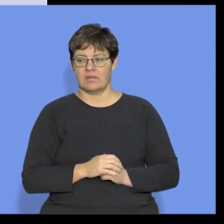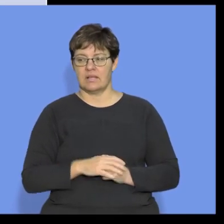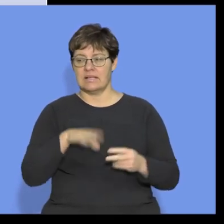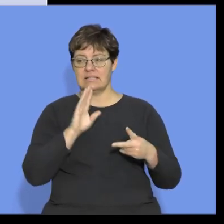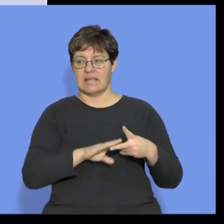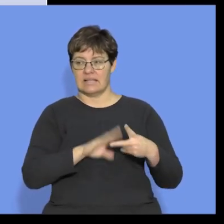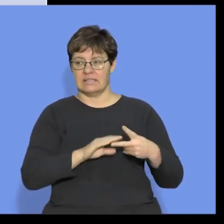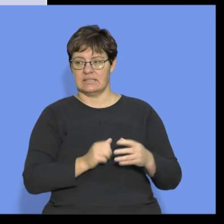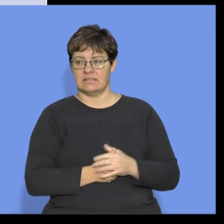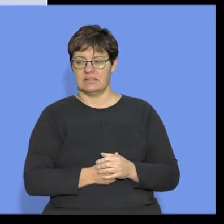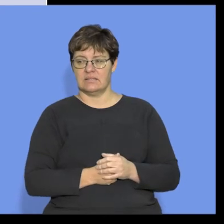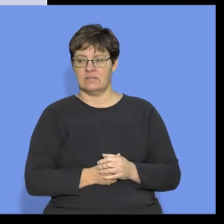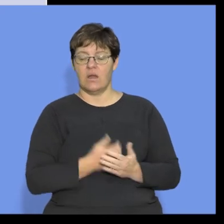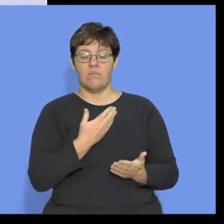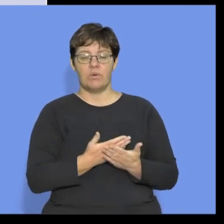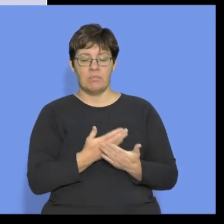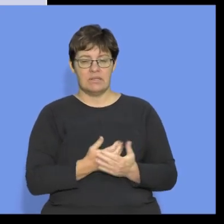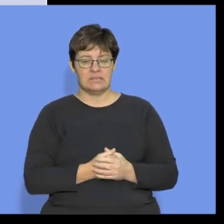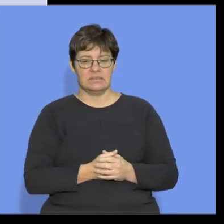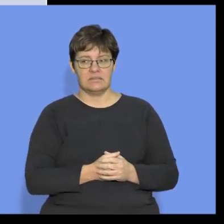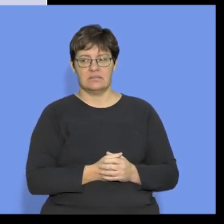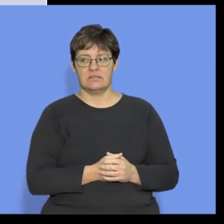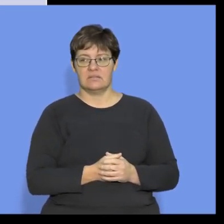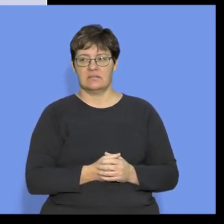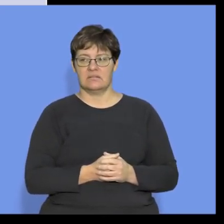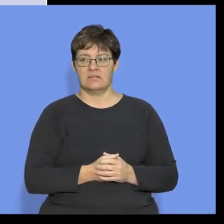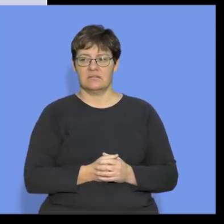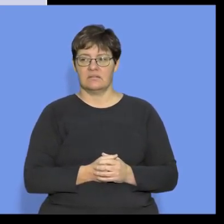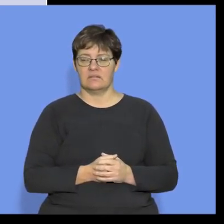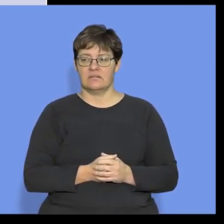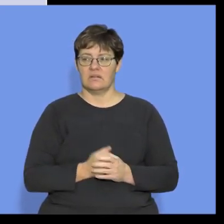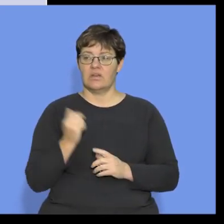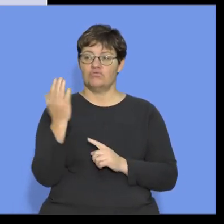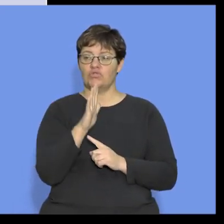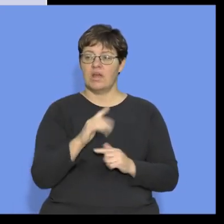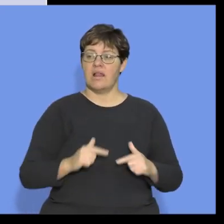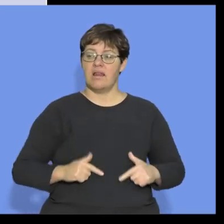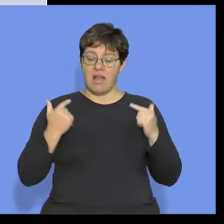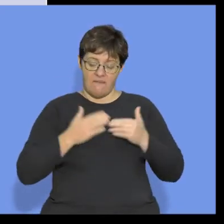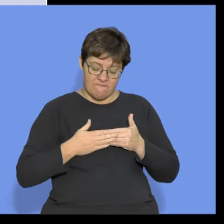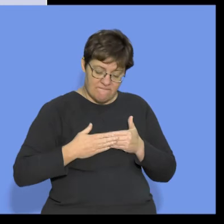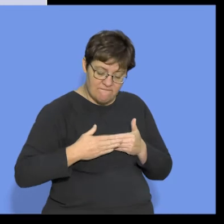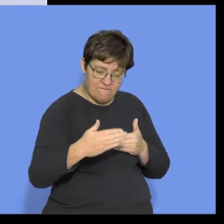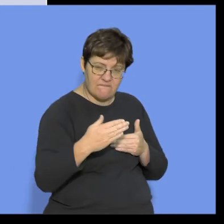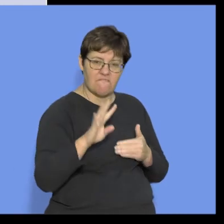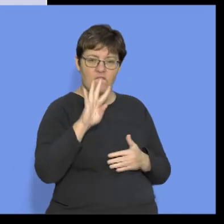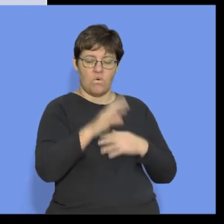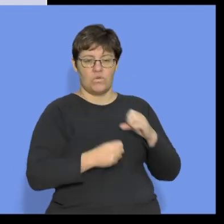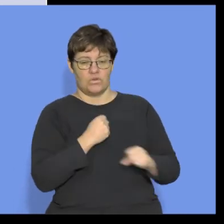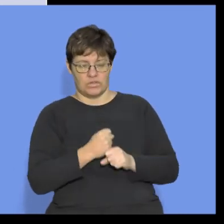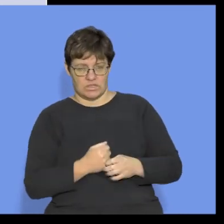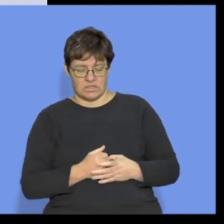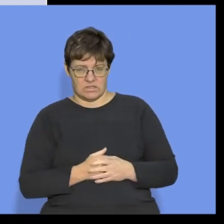And the second question, what is the probability that the tree will live beyond 4